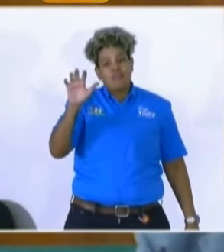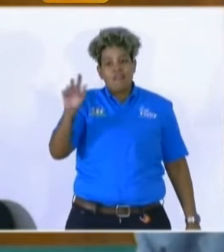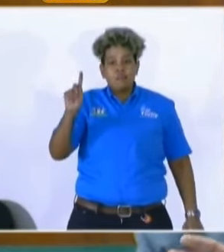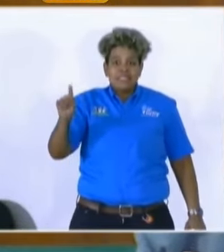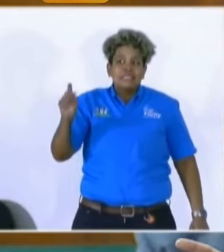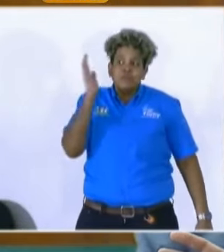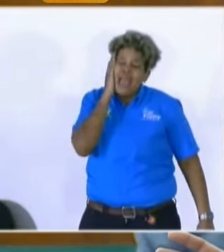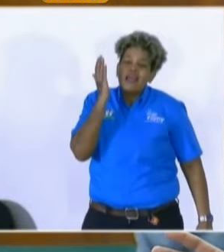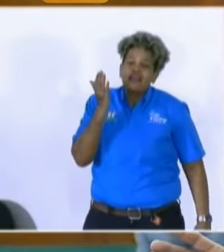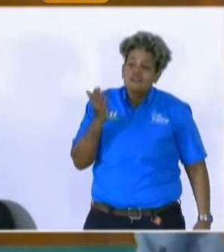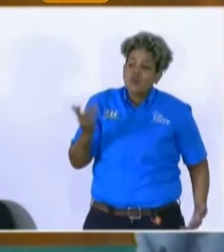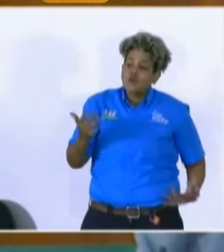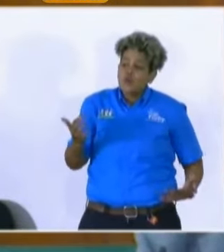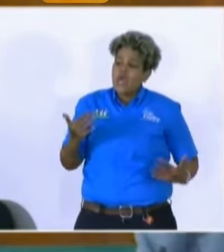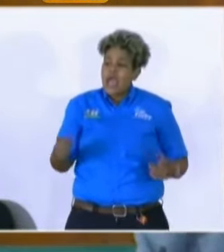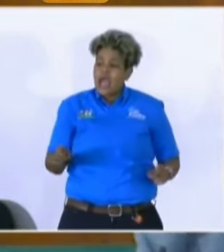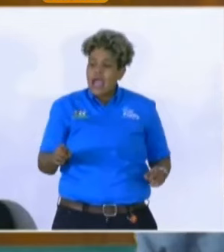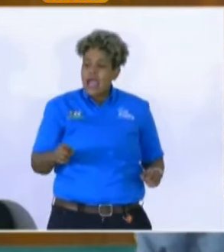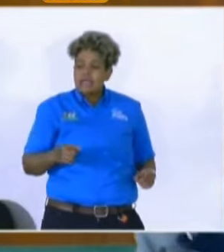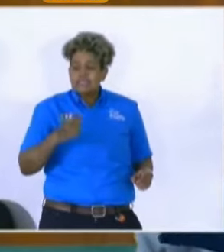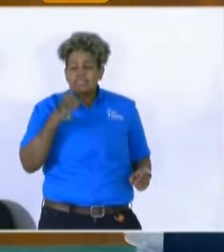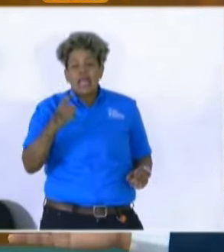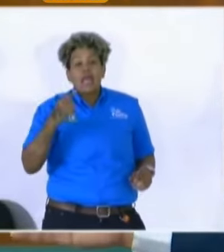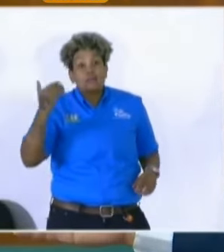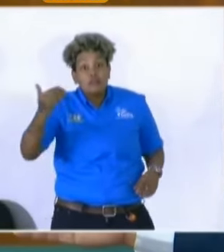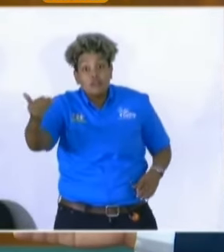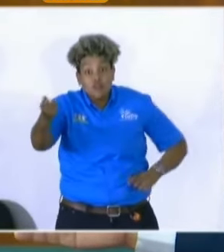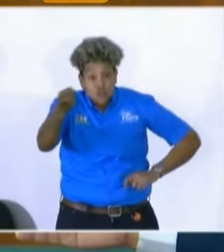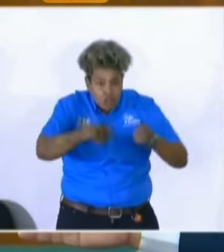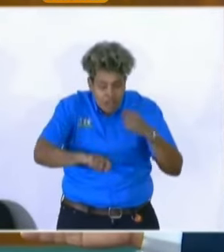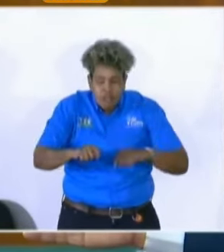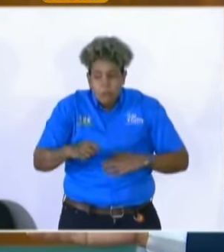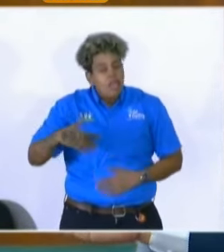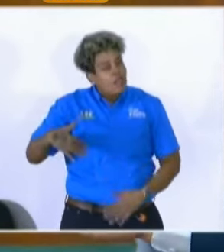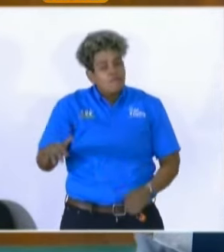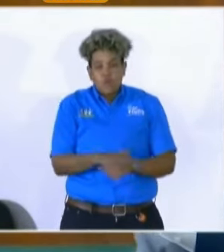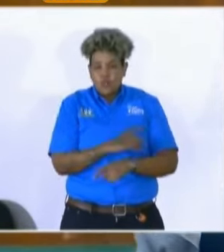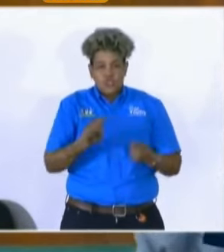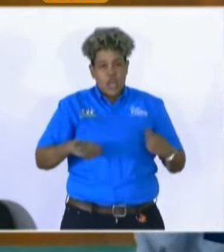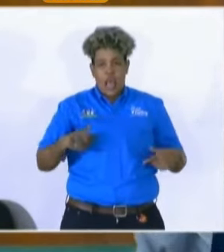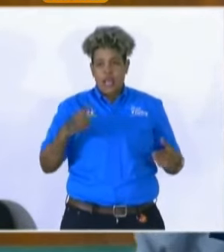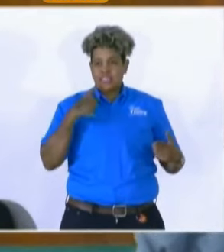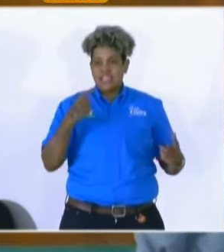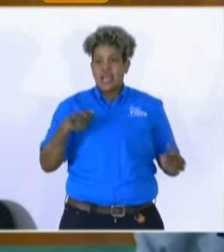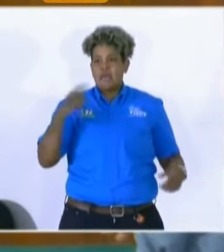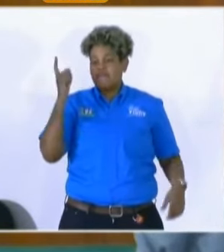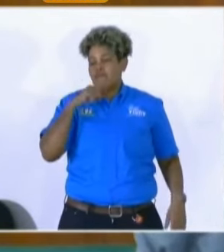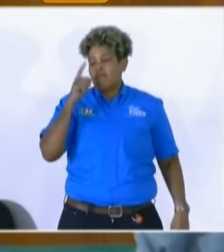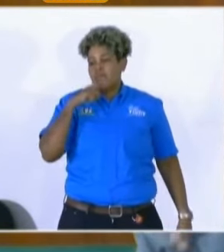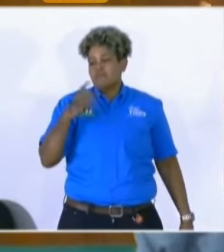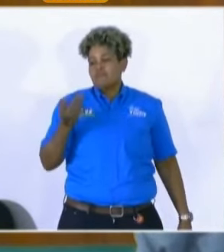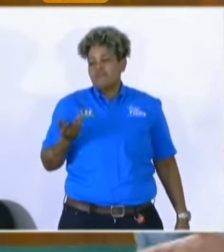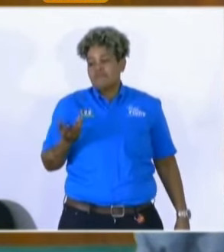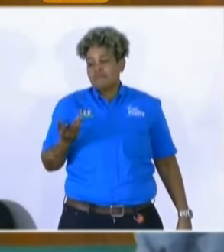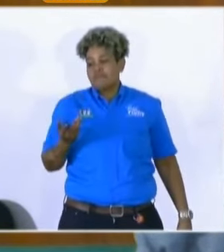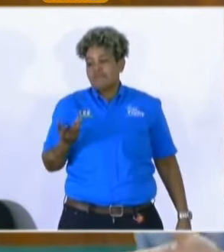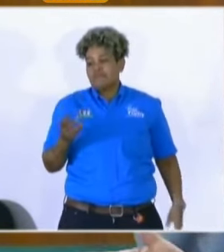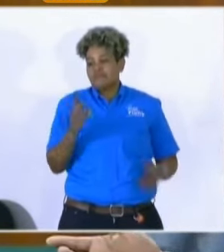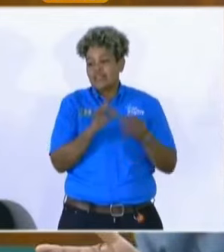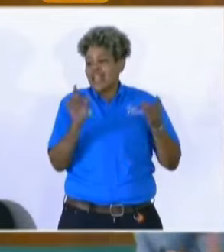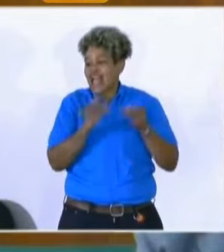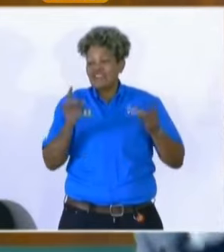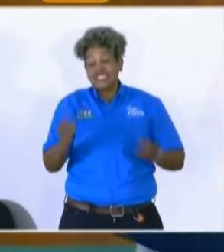there is weight. Remember, I said we are on the road to transformation. I am not a false narrative